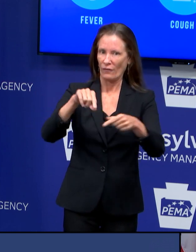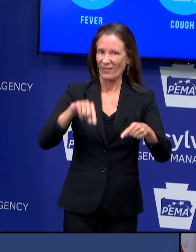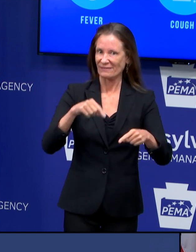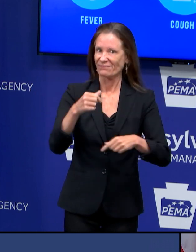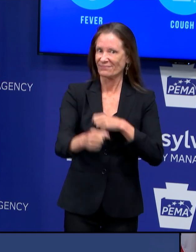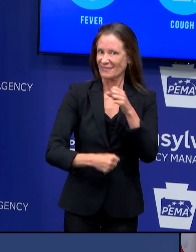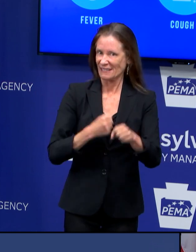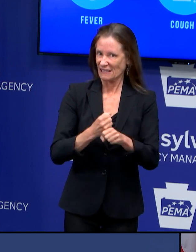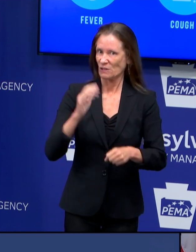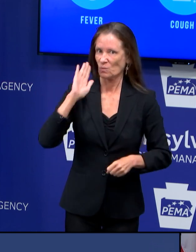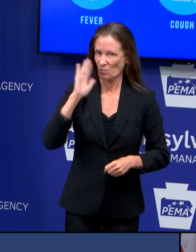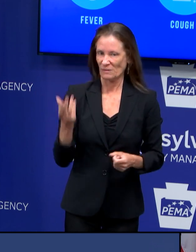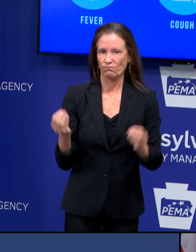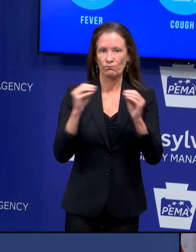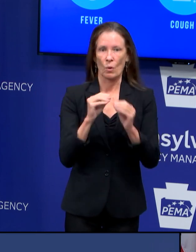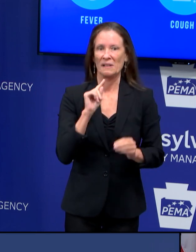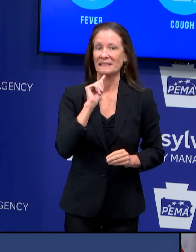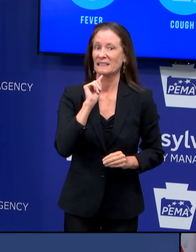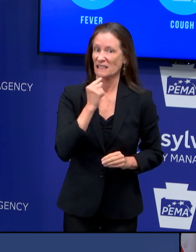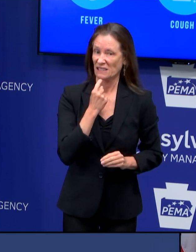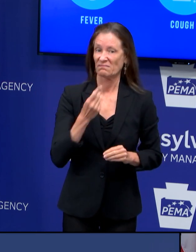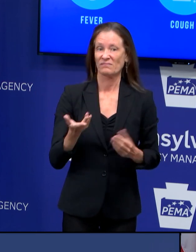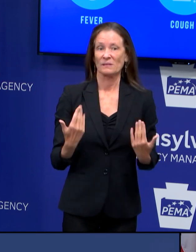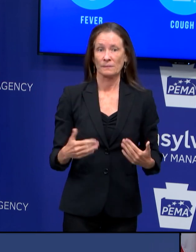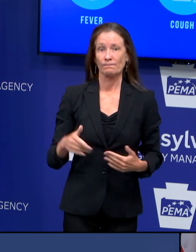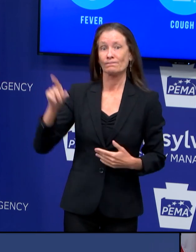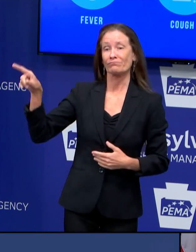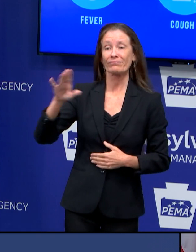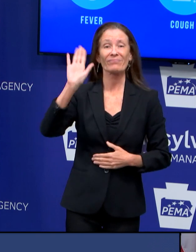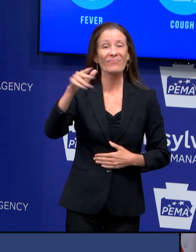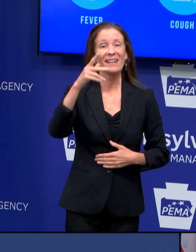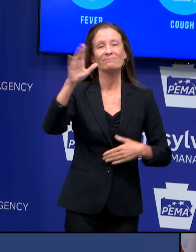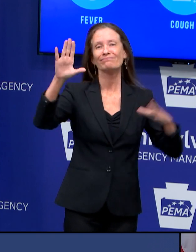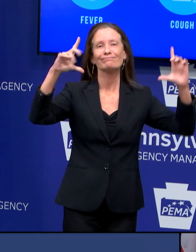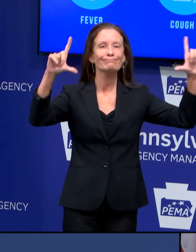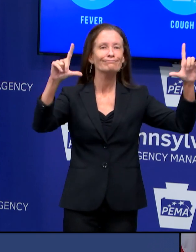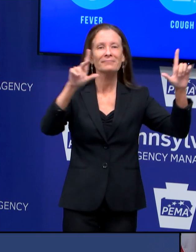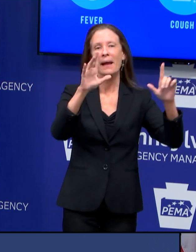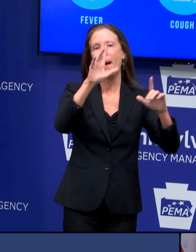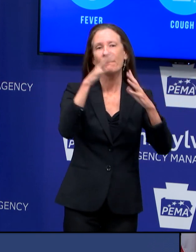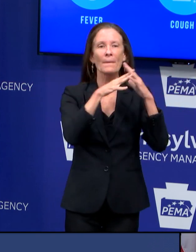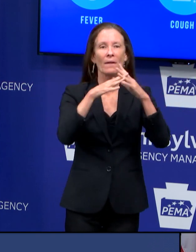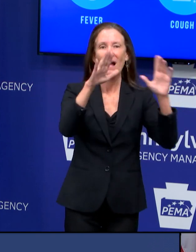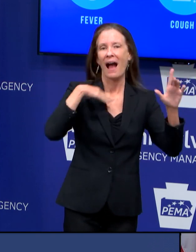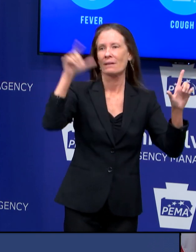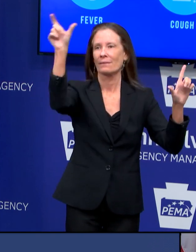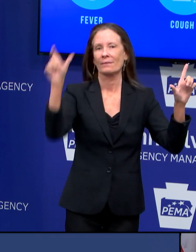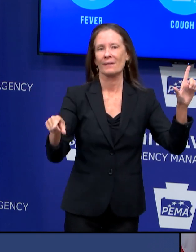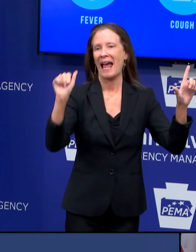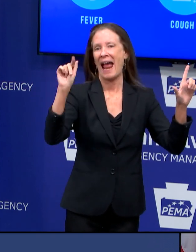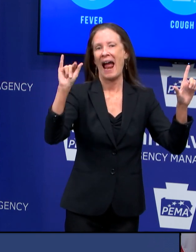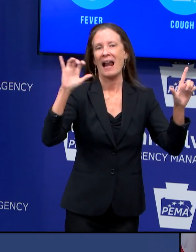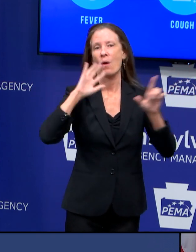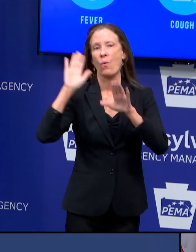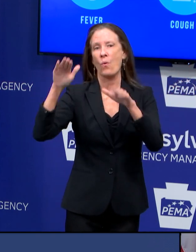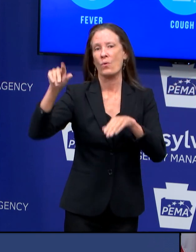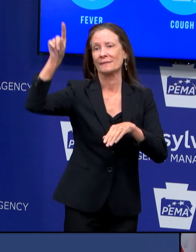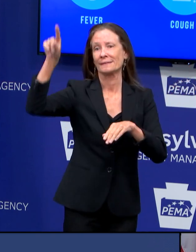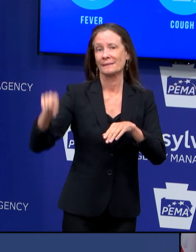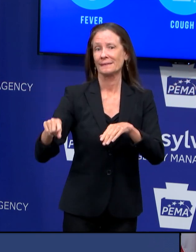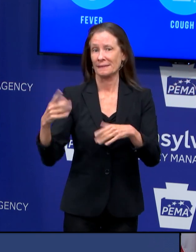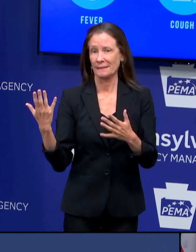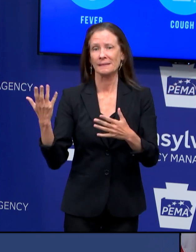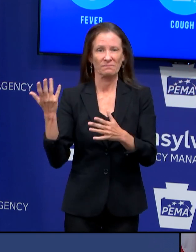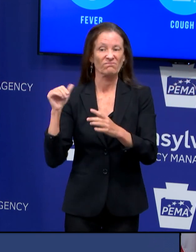storms form in the Atlantic, we all know too well that it only takes one to cause significant issues for us in Pennsylvania. While